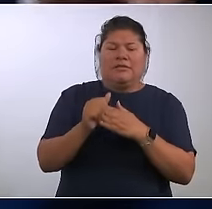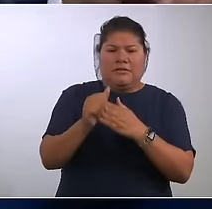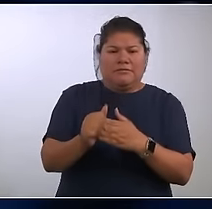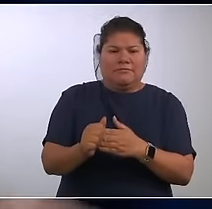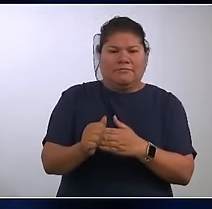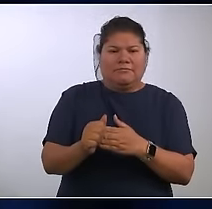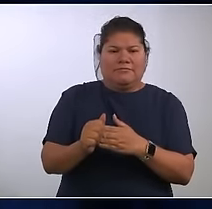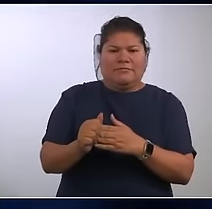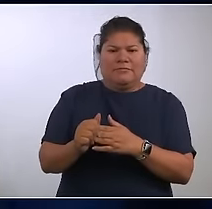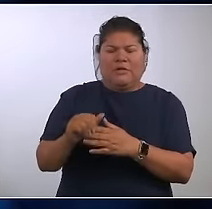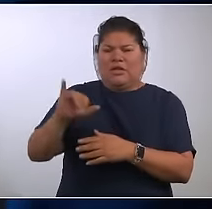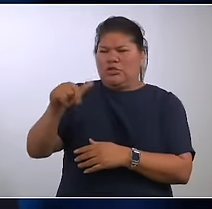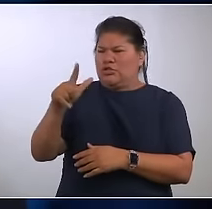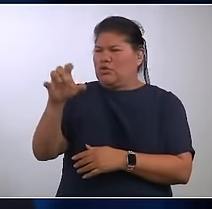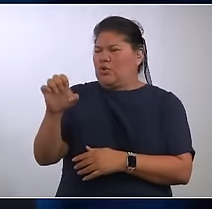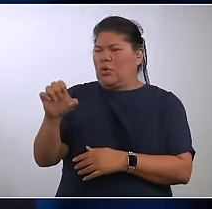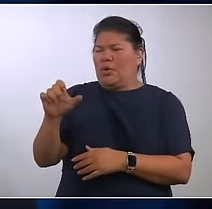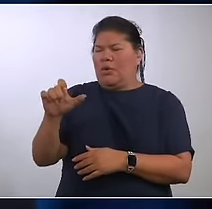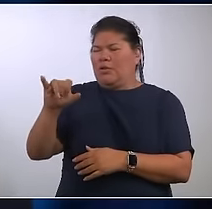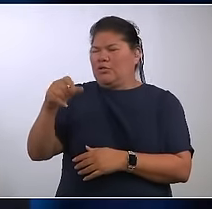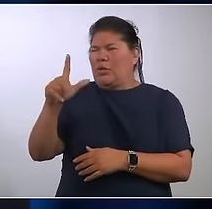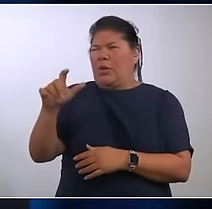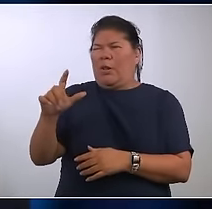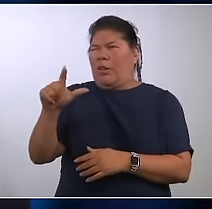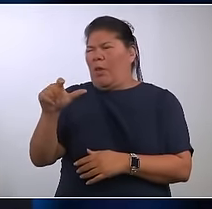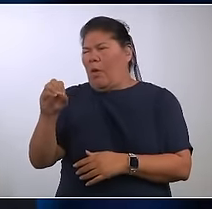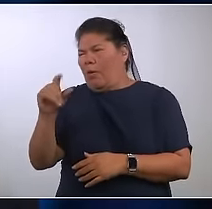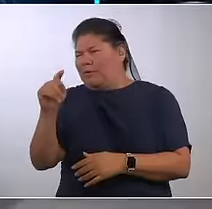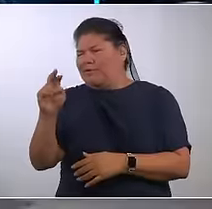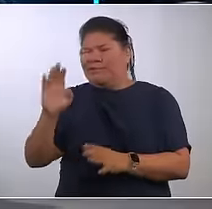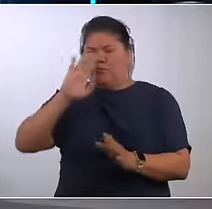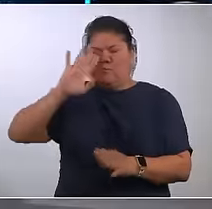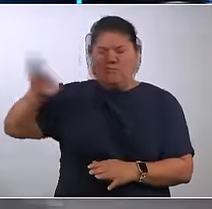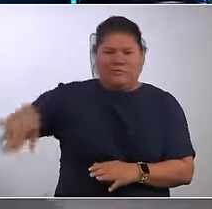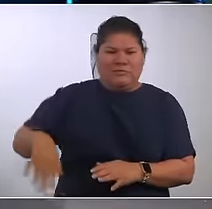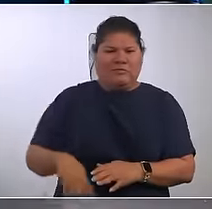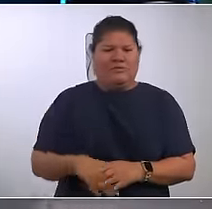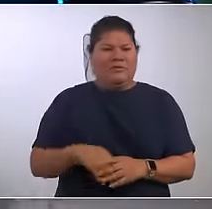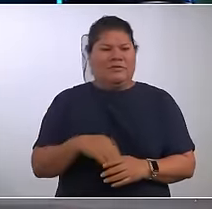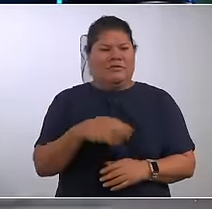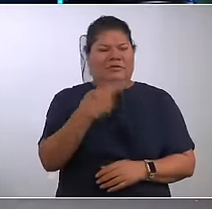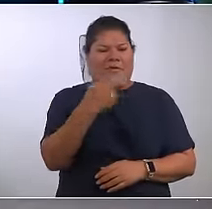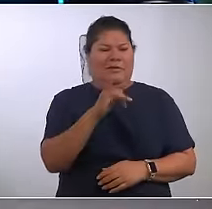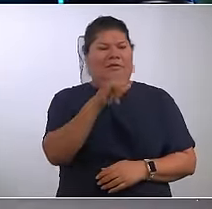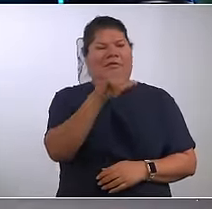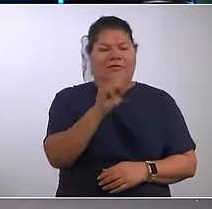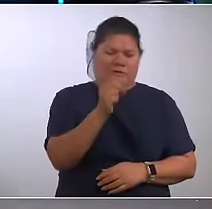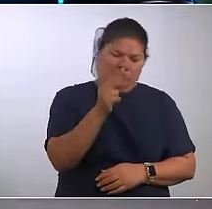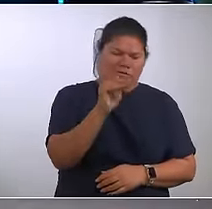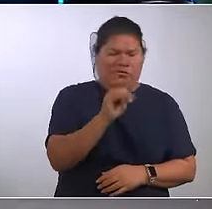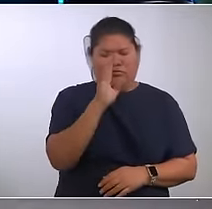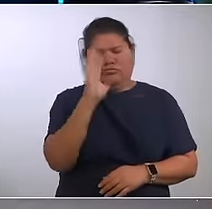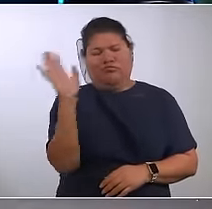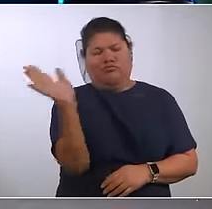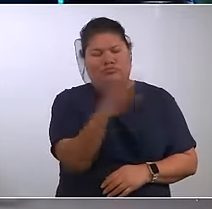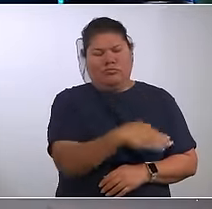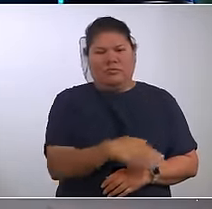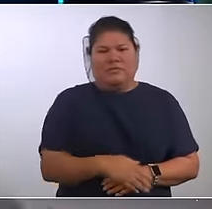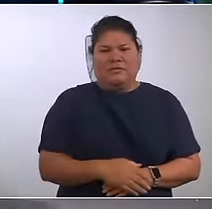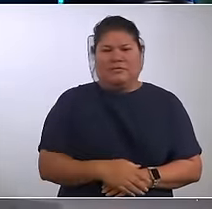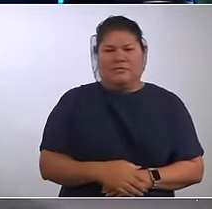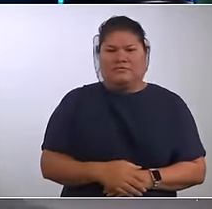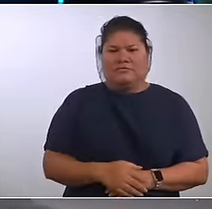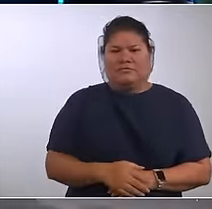Don't listen to Joel Osteen anymore. Ya no escuche a Joel Osteen. Don't listen to Hillsong anymore. Ya no escuche a Hillsong.